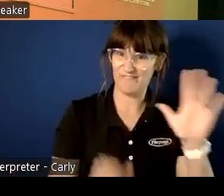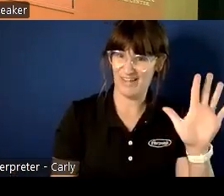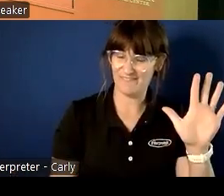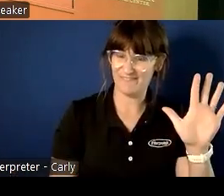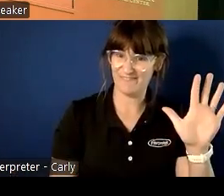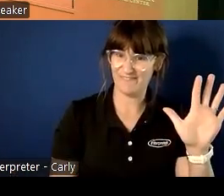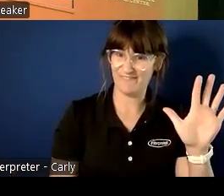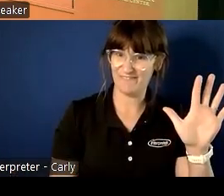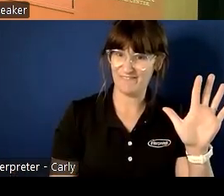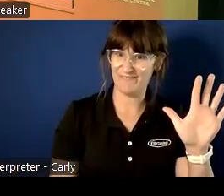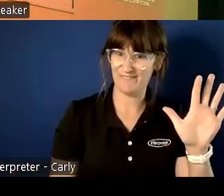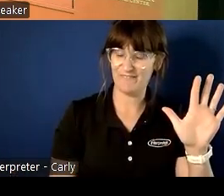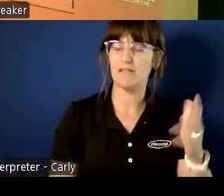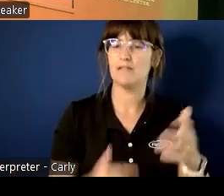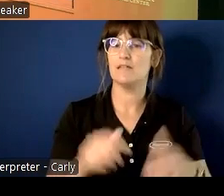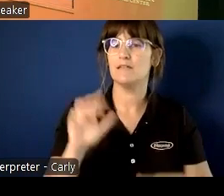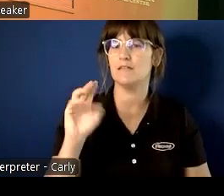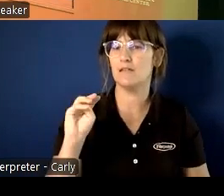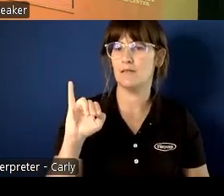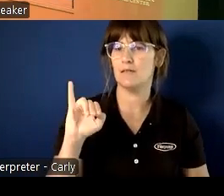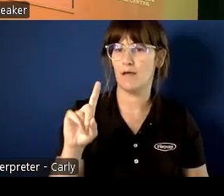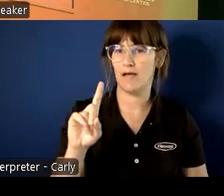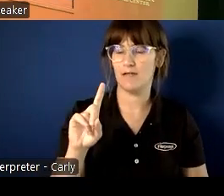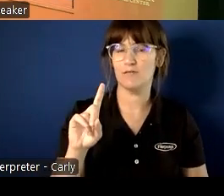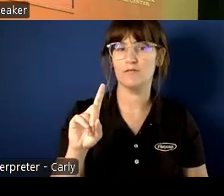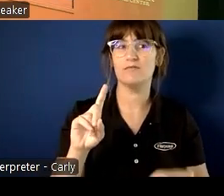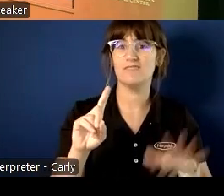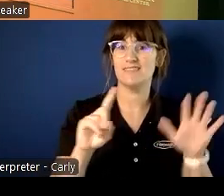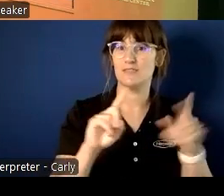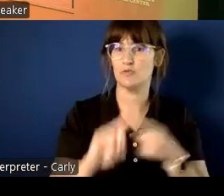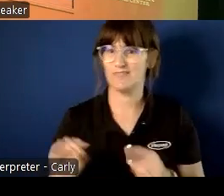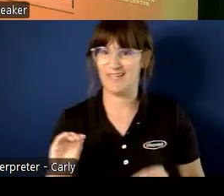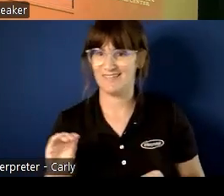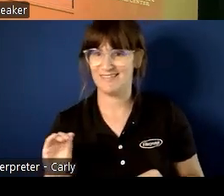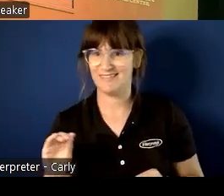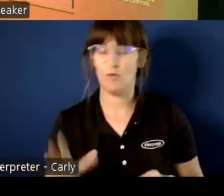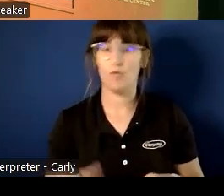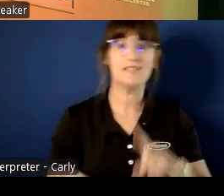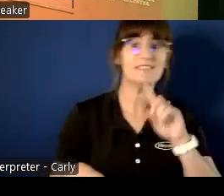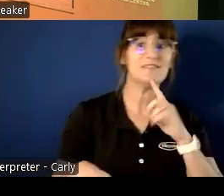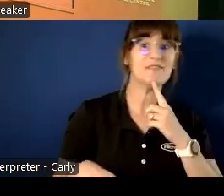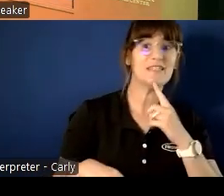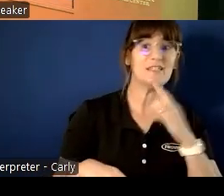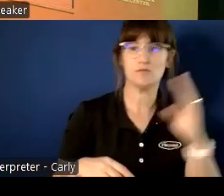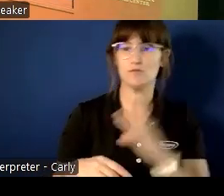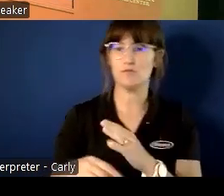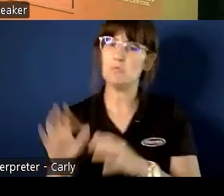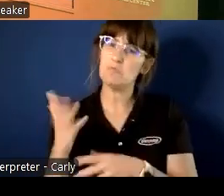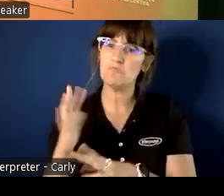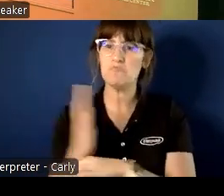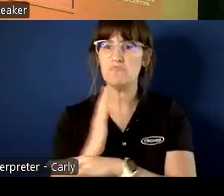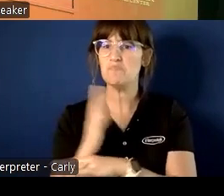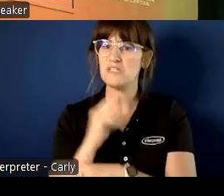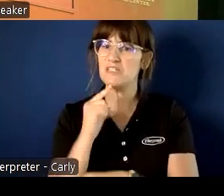from going from mild to none versus severe to moderately severe are